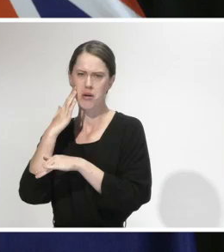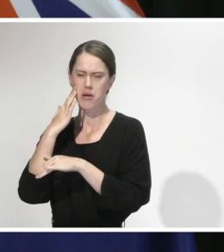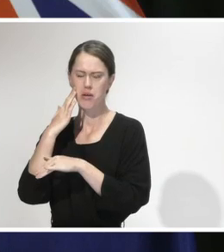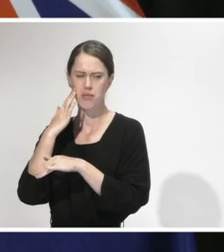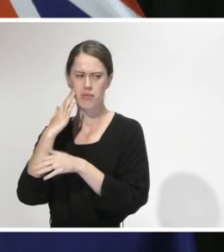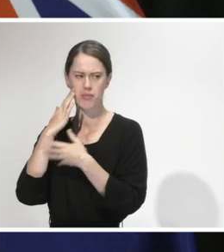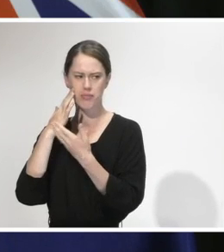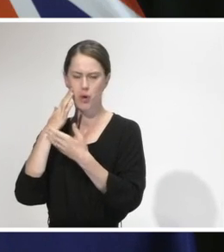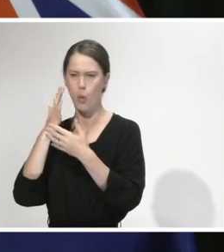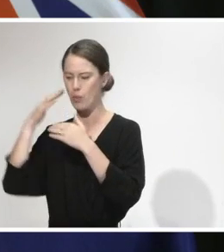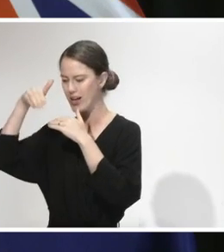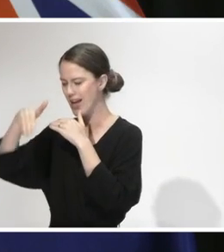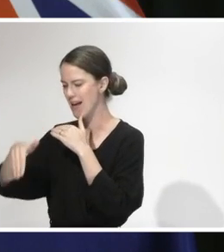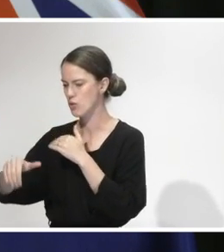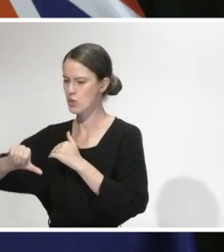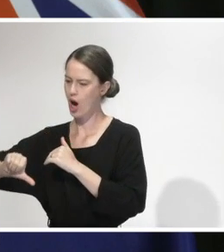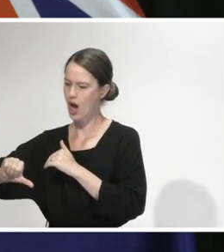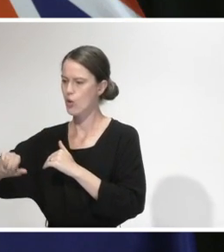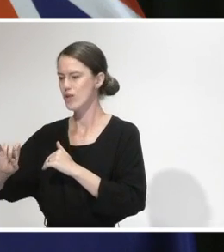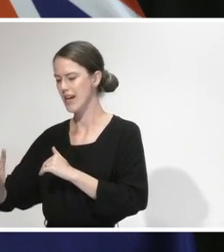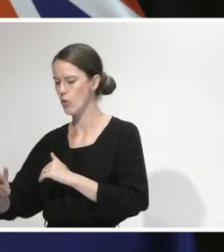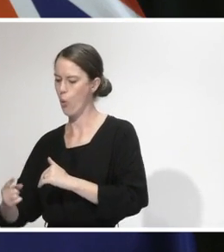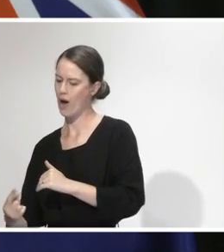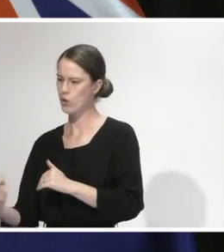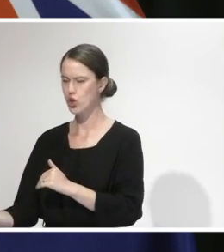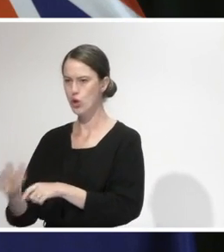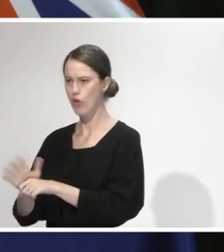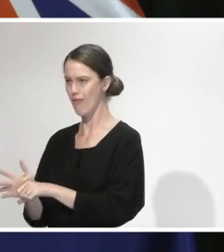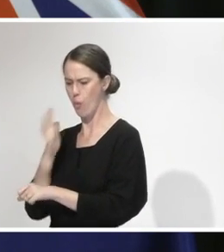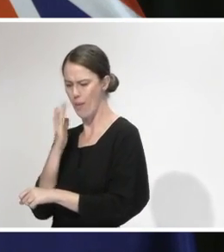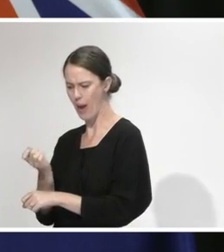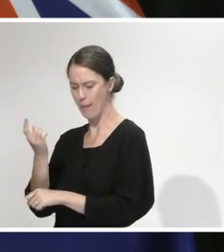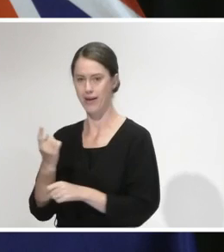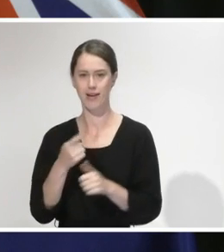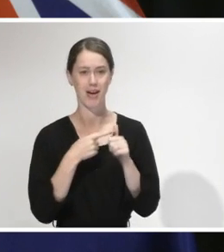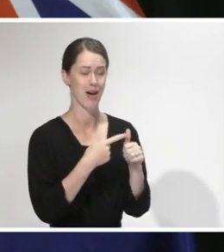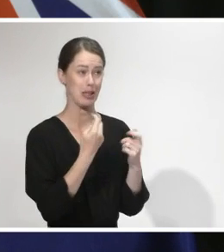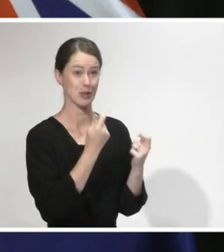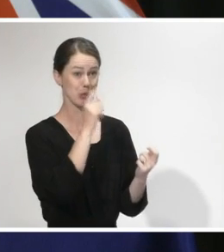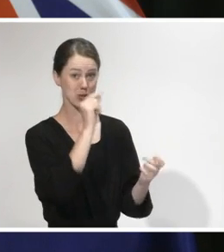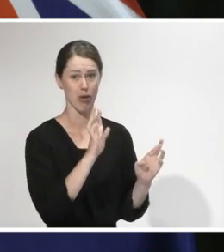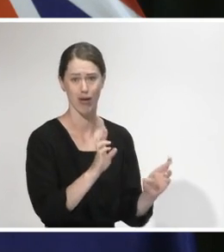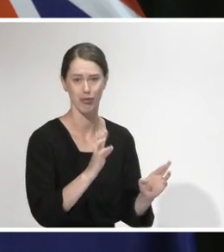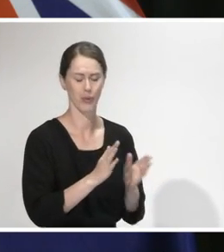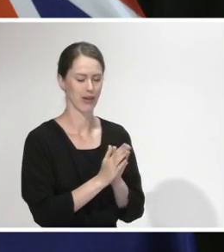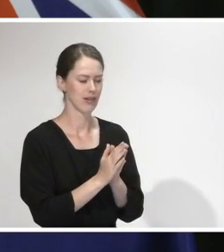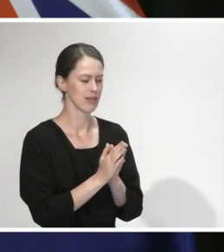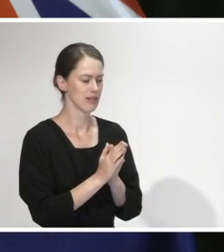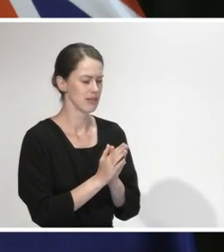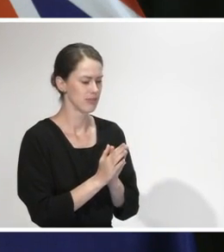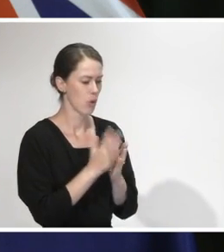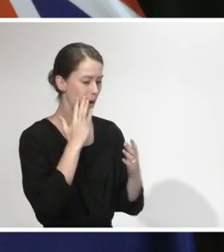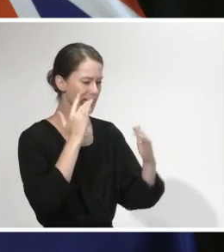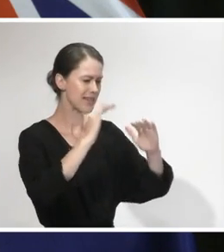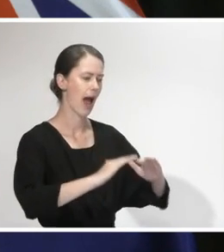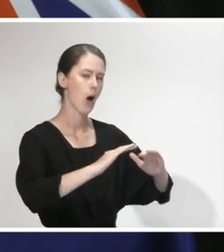just 9 or 10, or maybe 1 or 2, 3 or 4? Well, as soon as possible, obviously, is what I would be looking for. And once we get down to